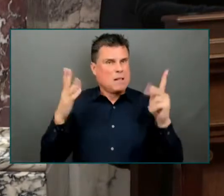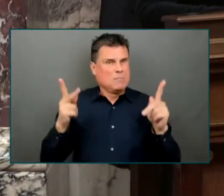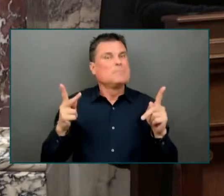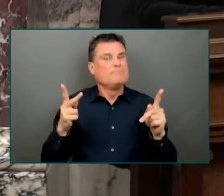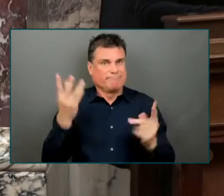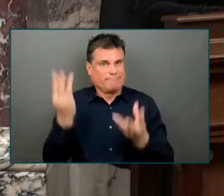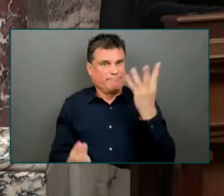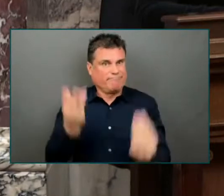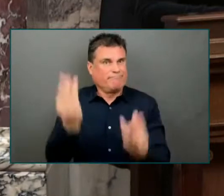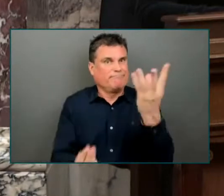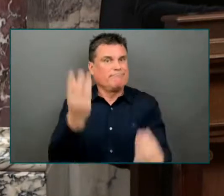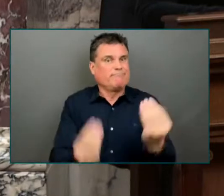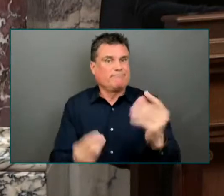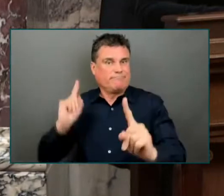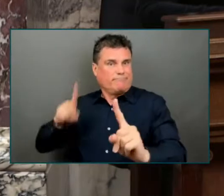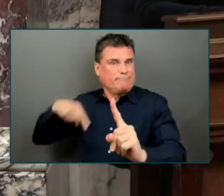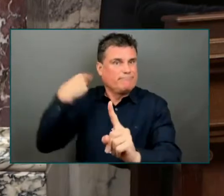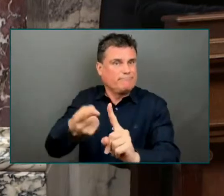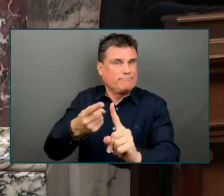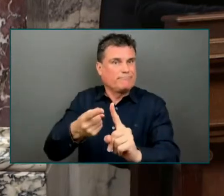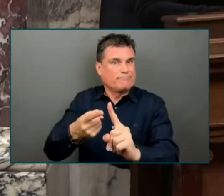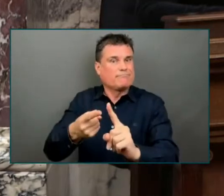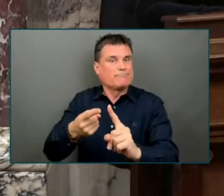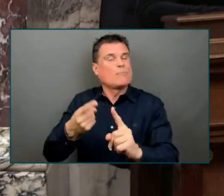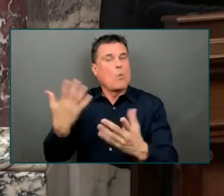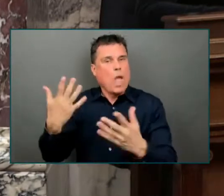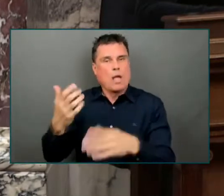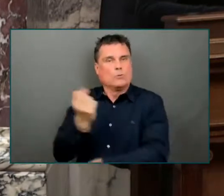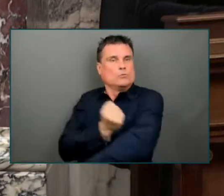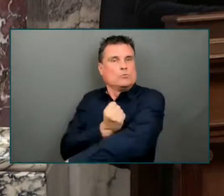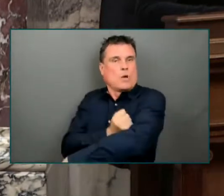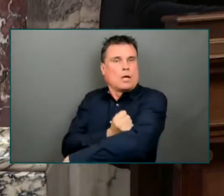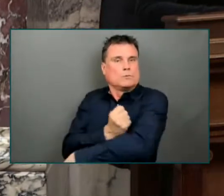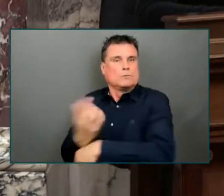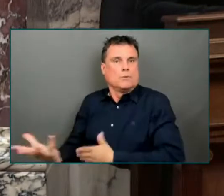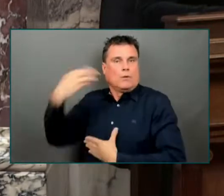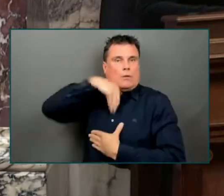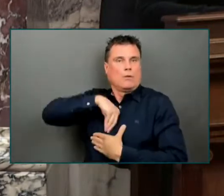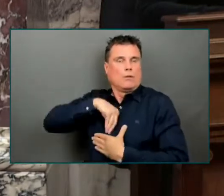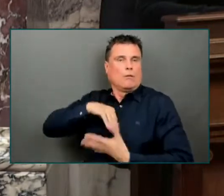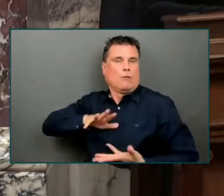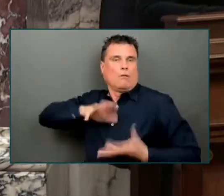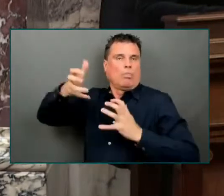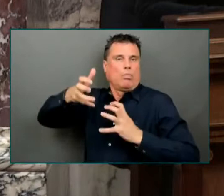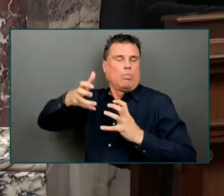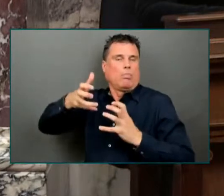and neighbors whose lives were cut short. May their memories be for a blessing.